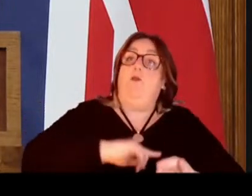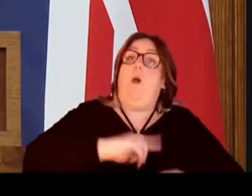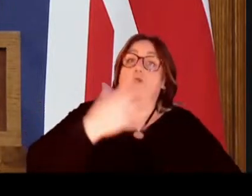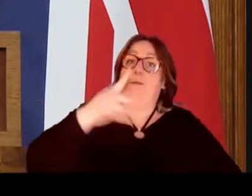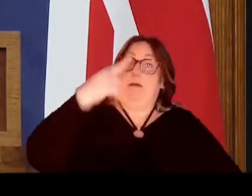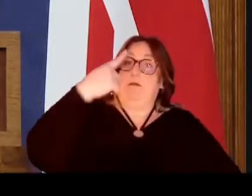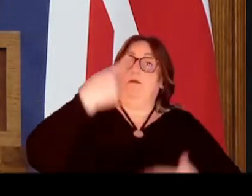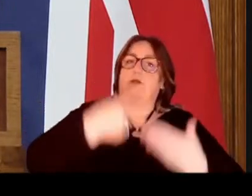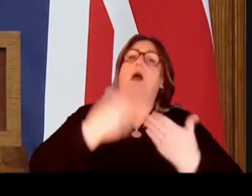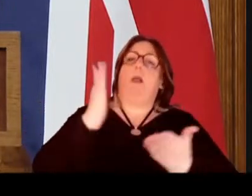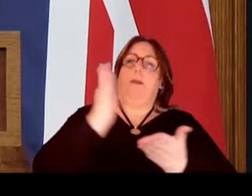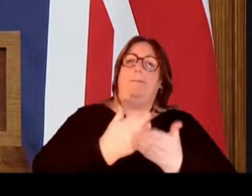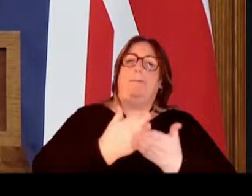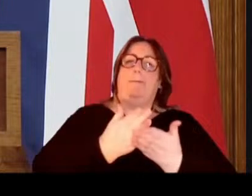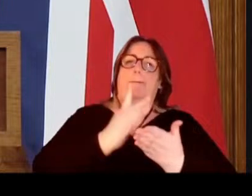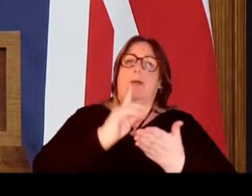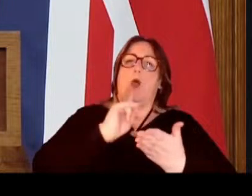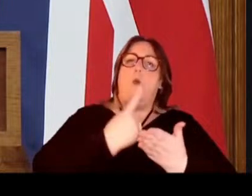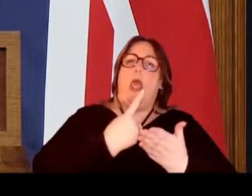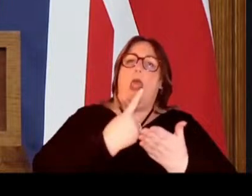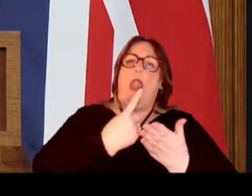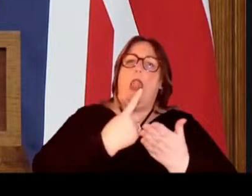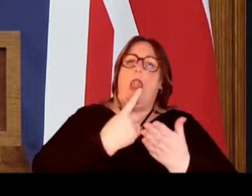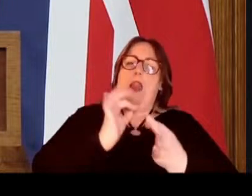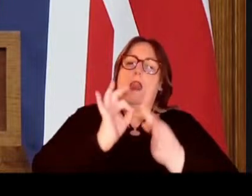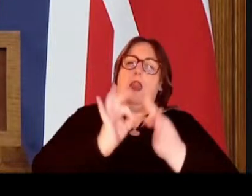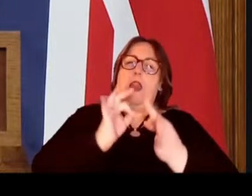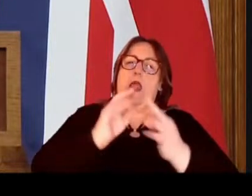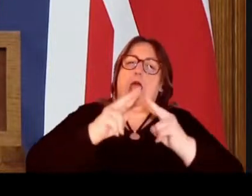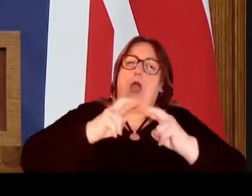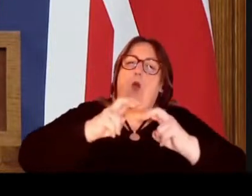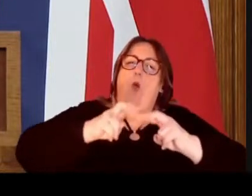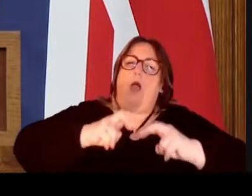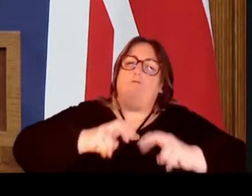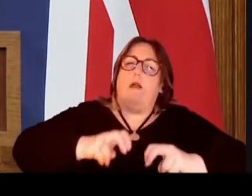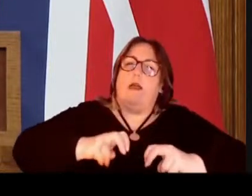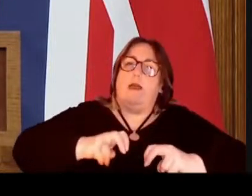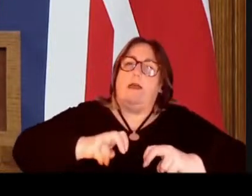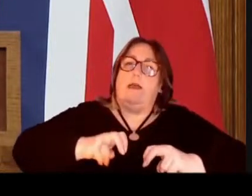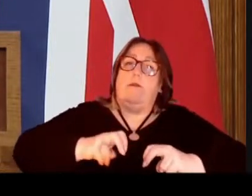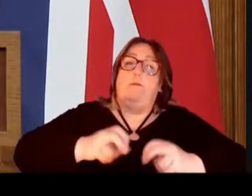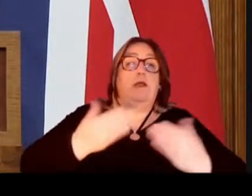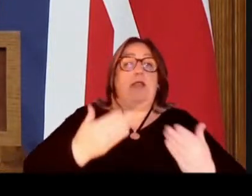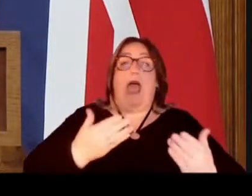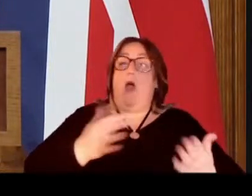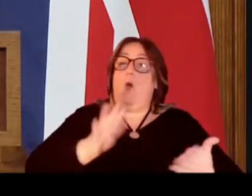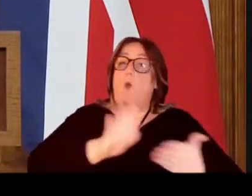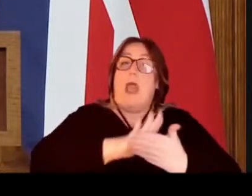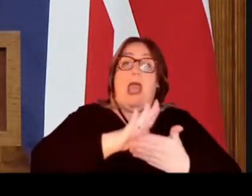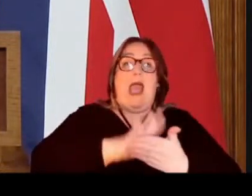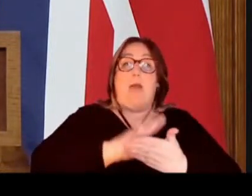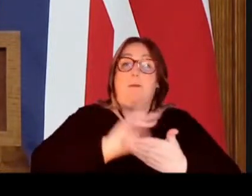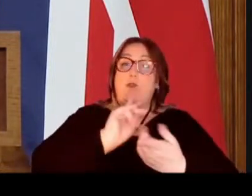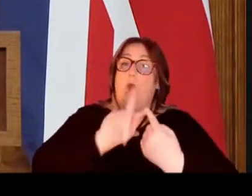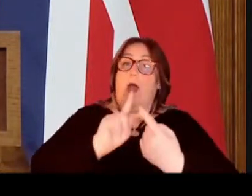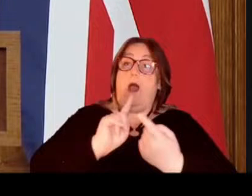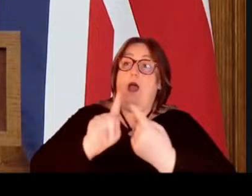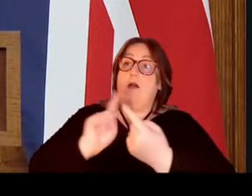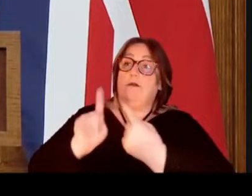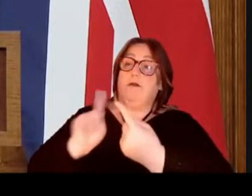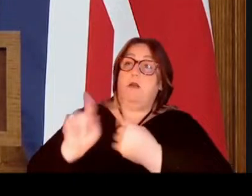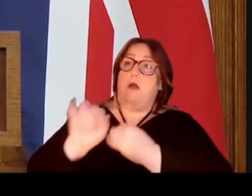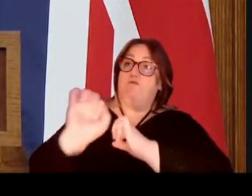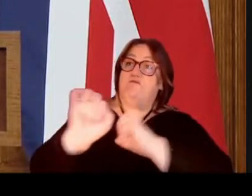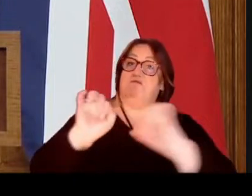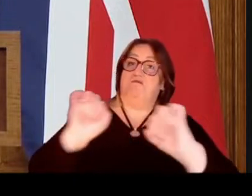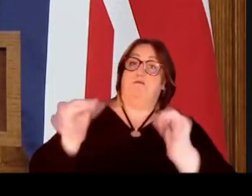between now and the conclusion of the inquiry, we will happily answer any questions that are put to us. But that is why, notwithstanding that, yes,